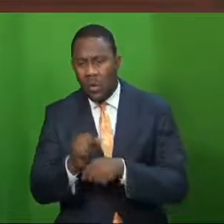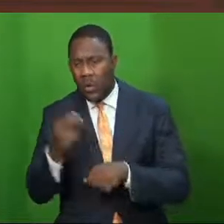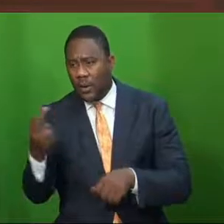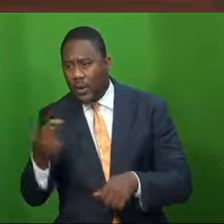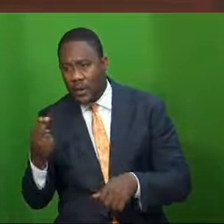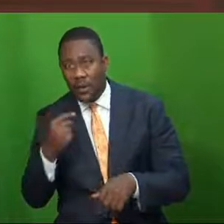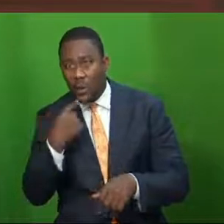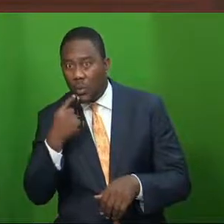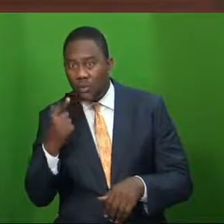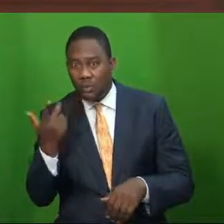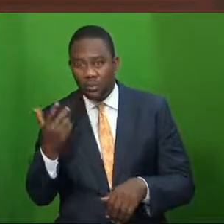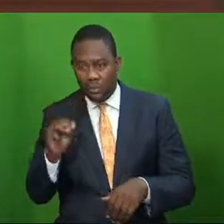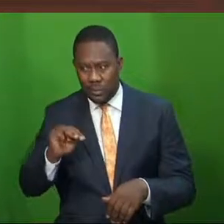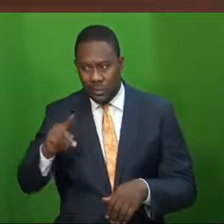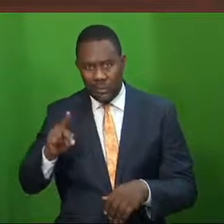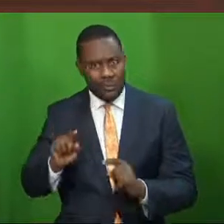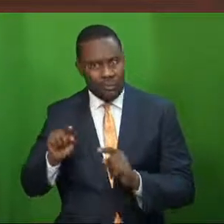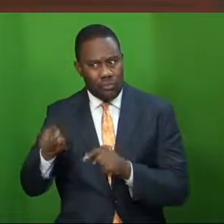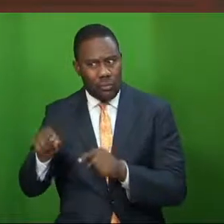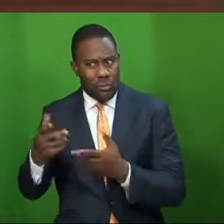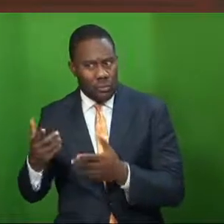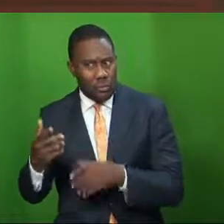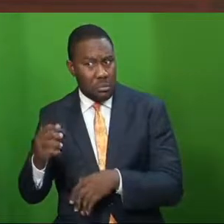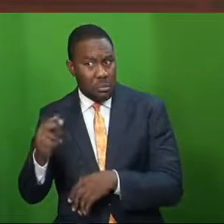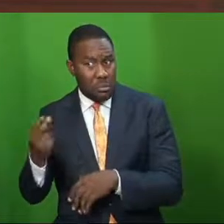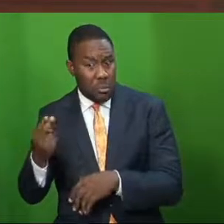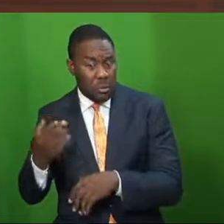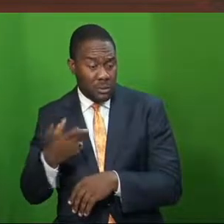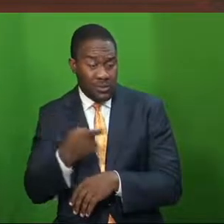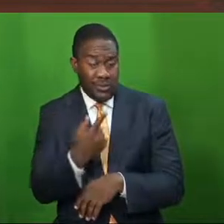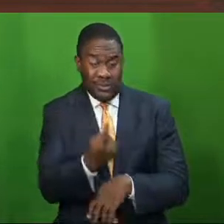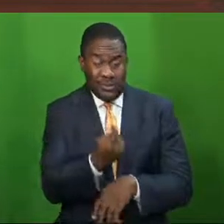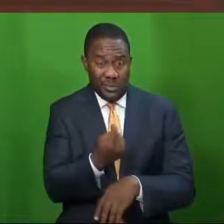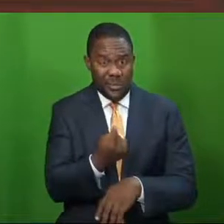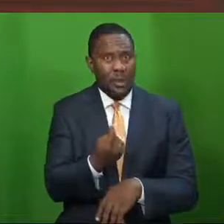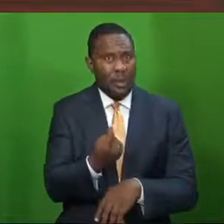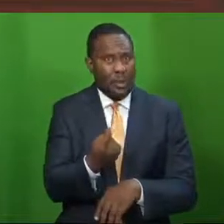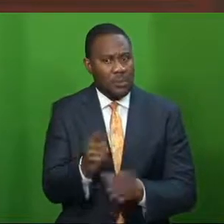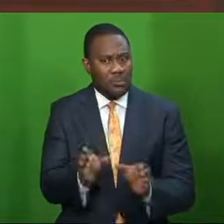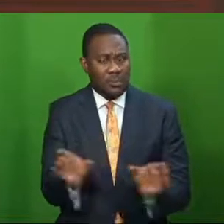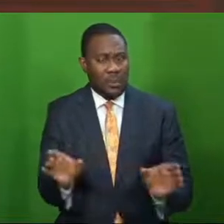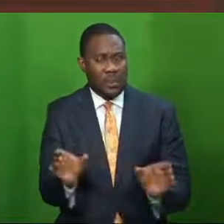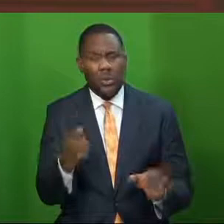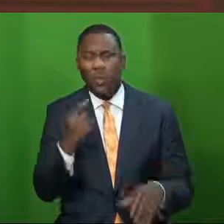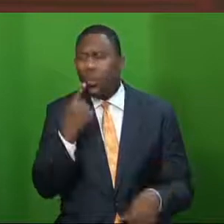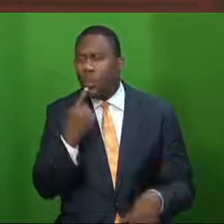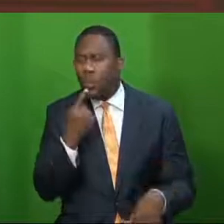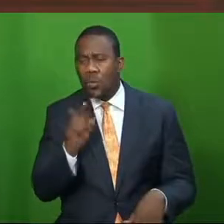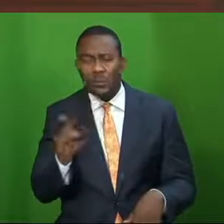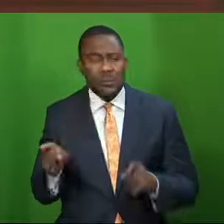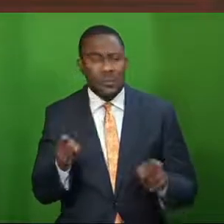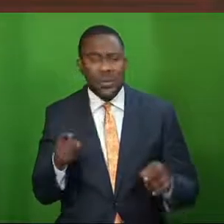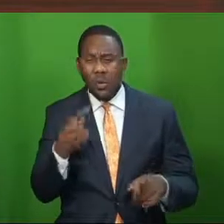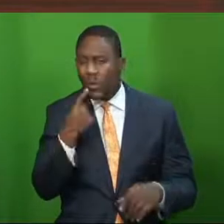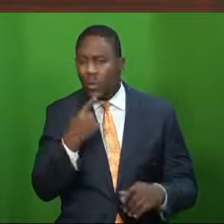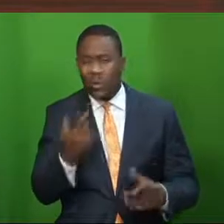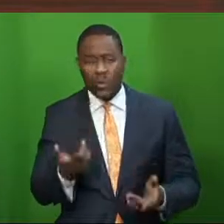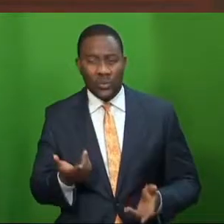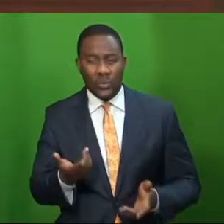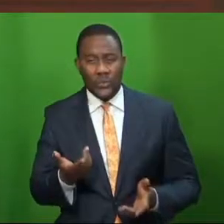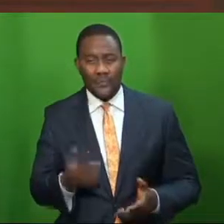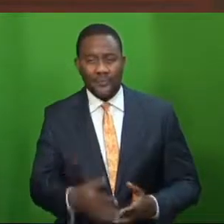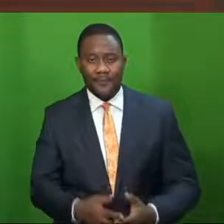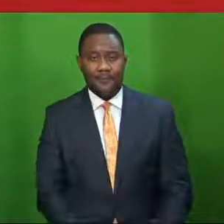Thursday? I think there's a need for clarification on that. Thank you very much, Right Honorable Speaker.